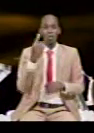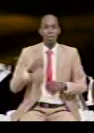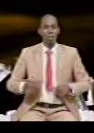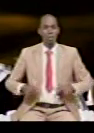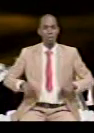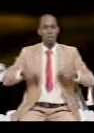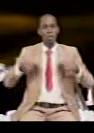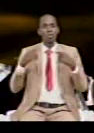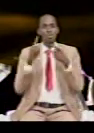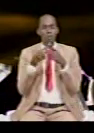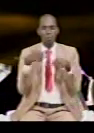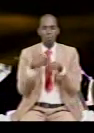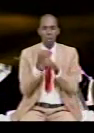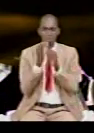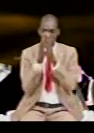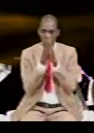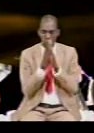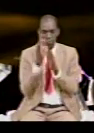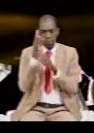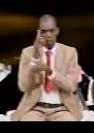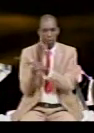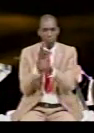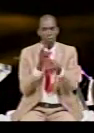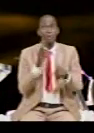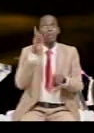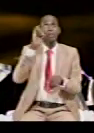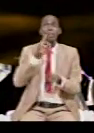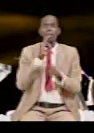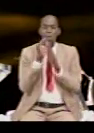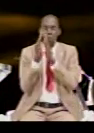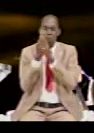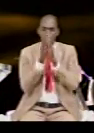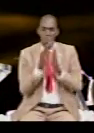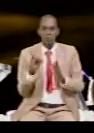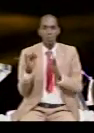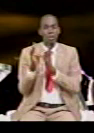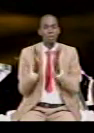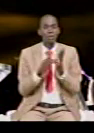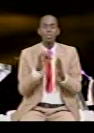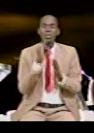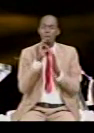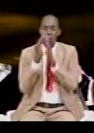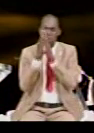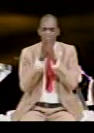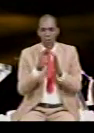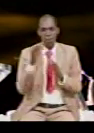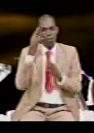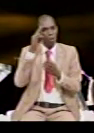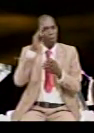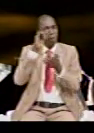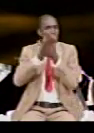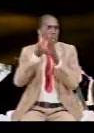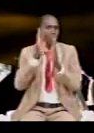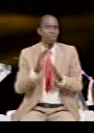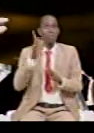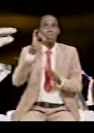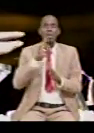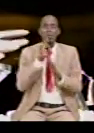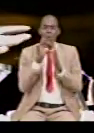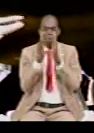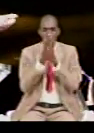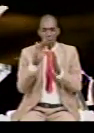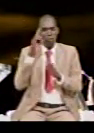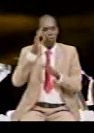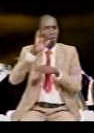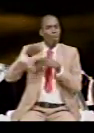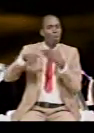intercession, prayer for them. He is praying. Jesus is praying for believers. He is praying for all